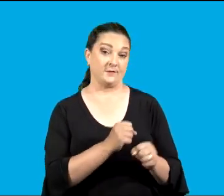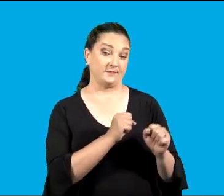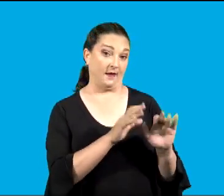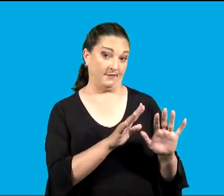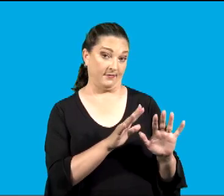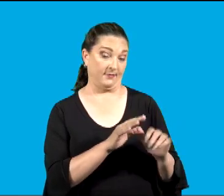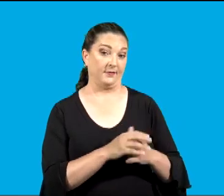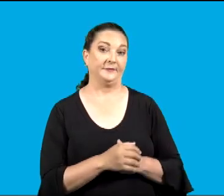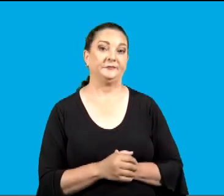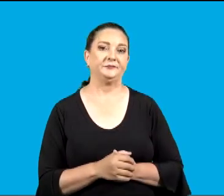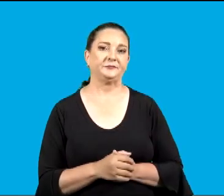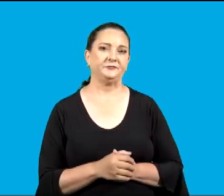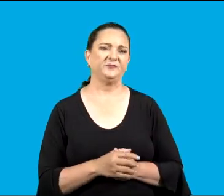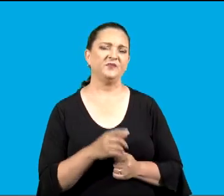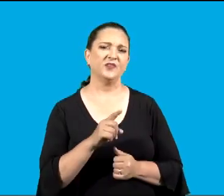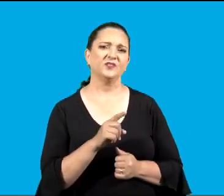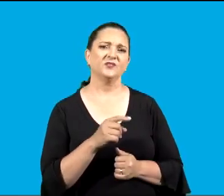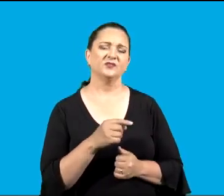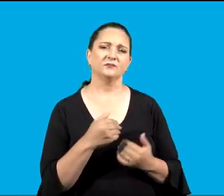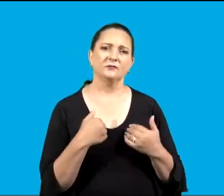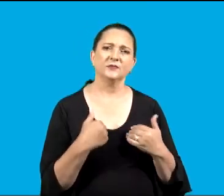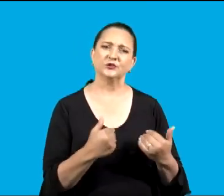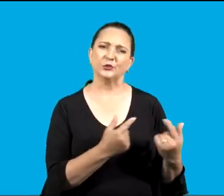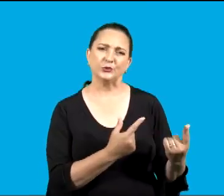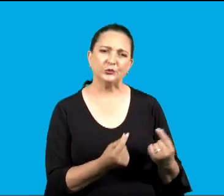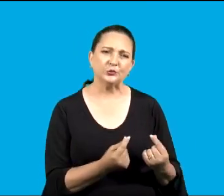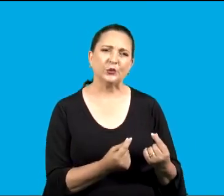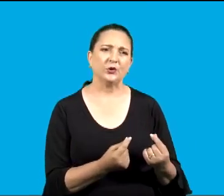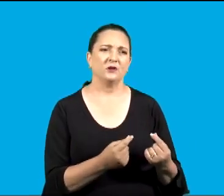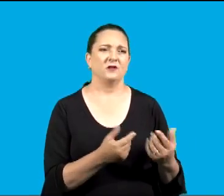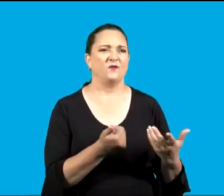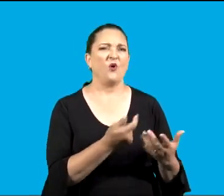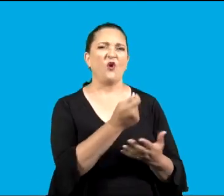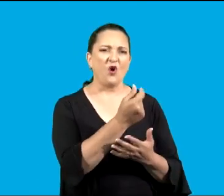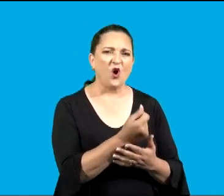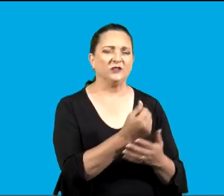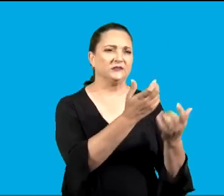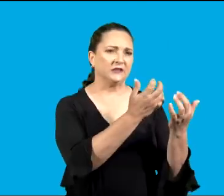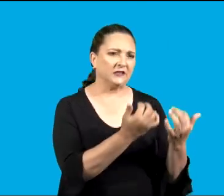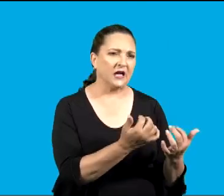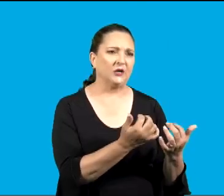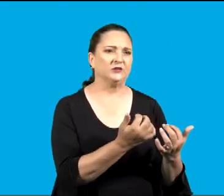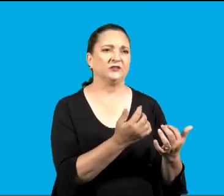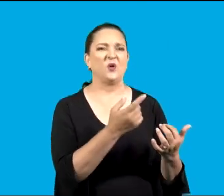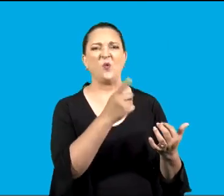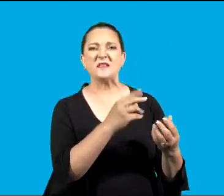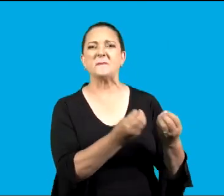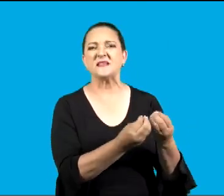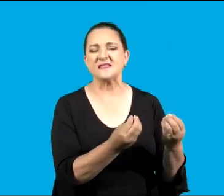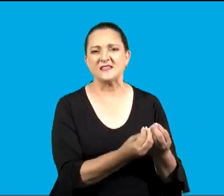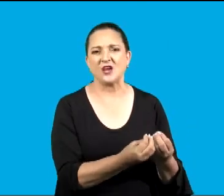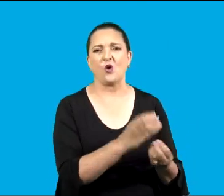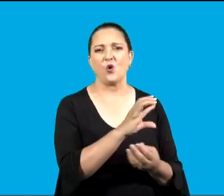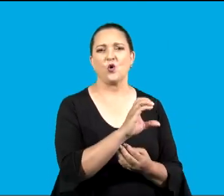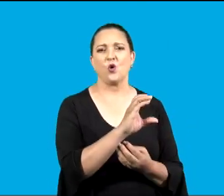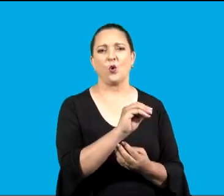In grade 10, you were introduced to concepts that relate to your cost accounting. What is direct material